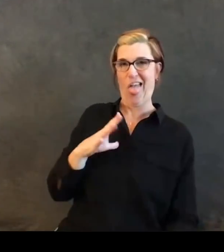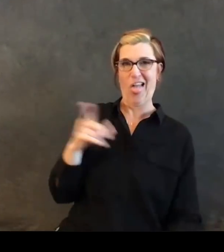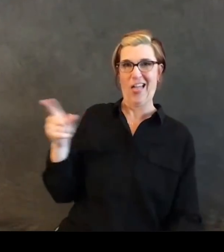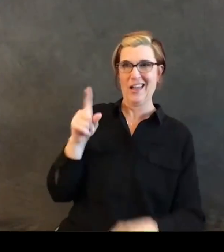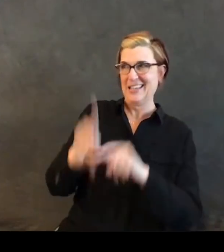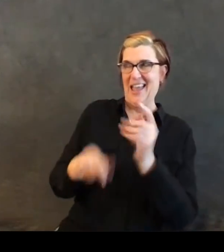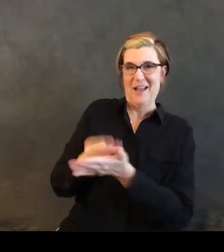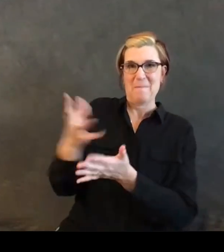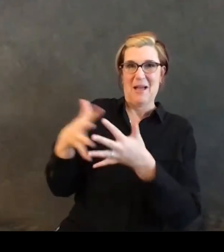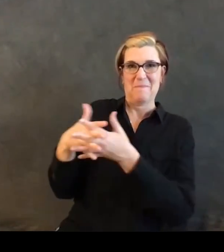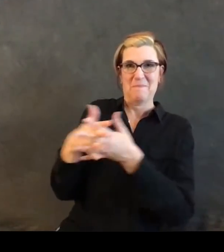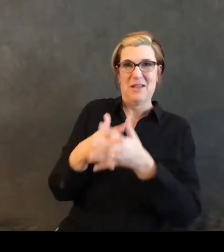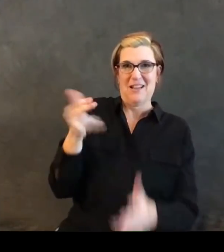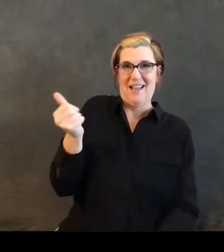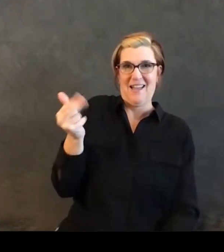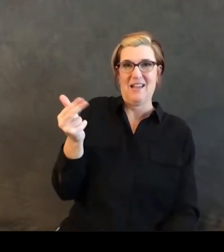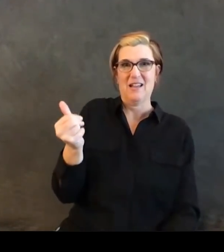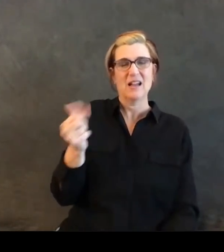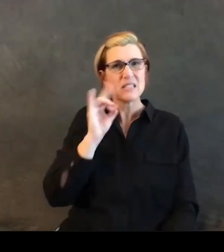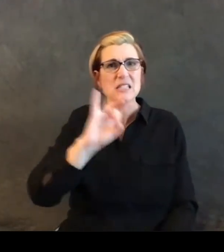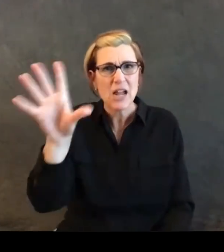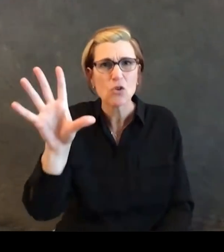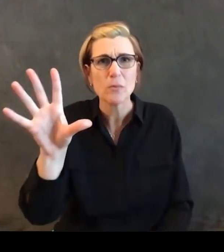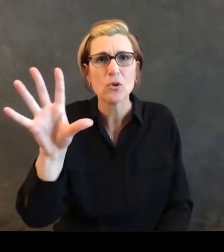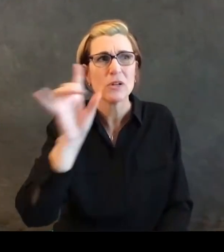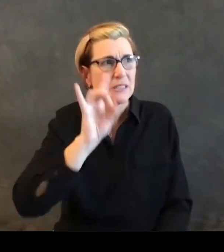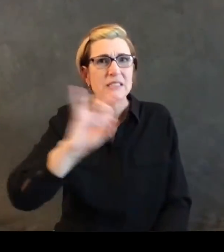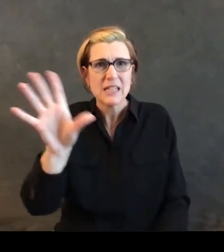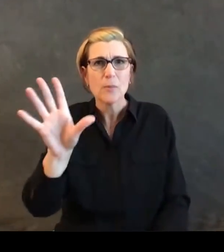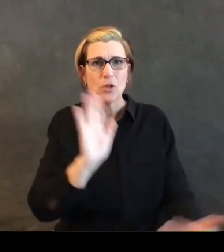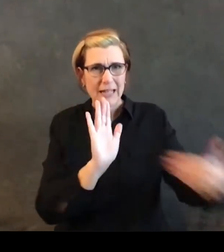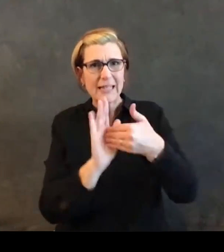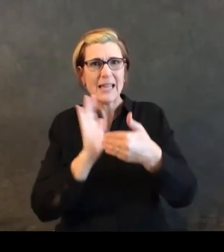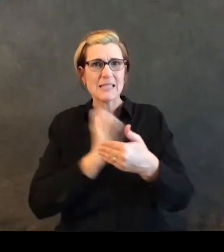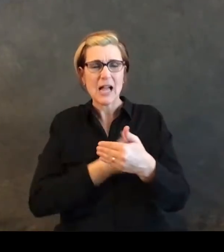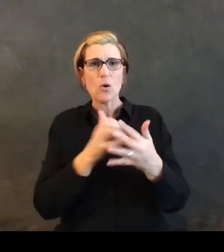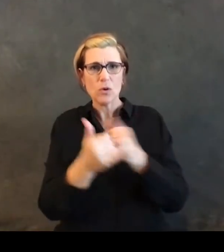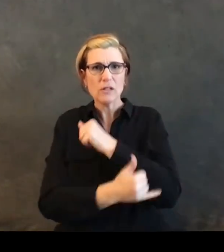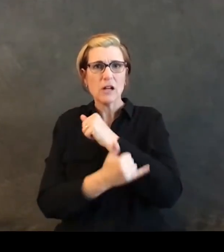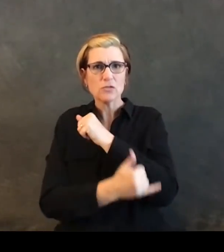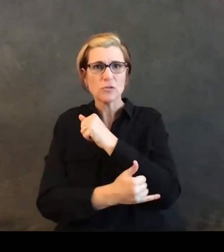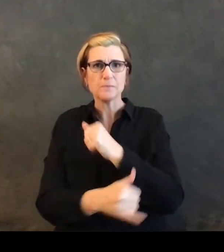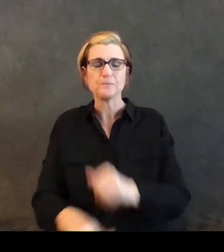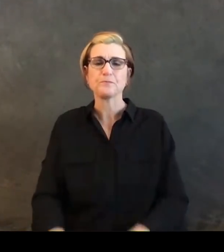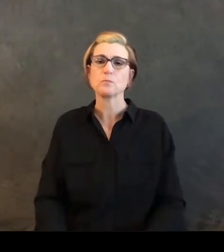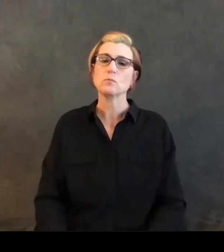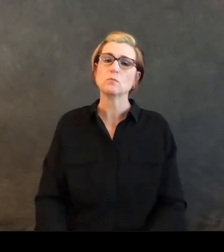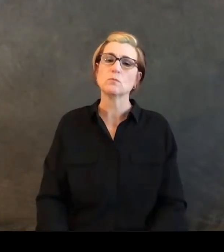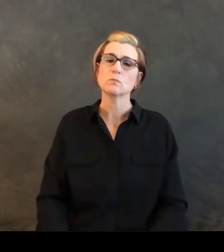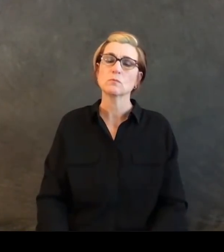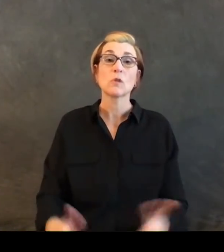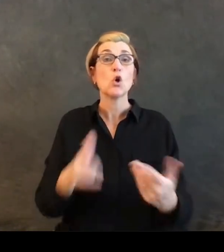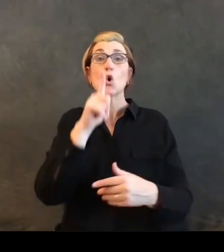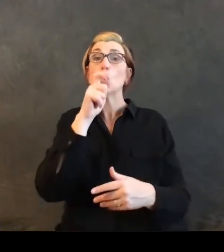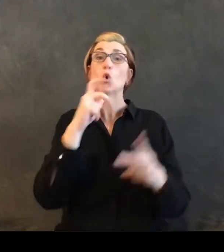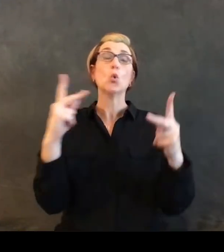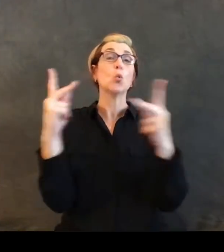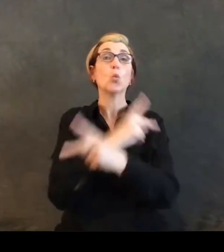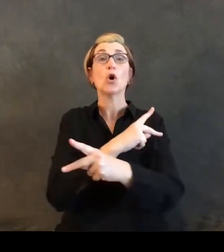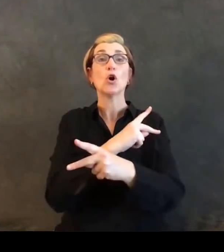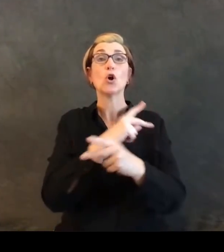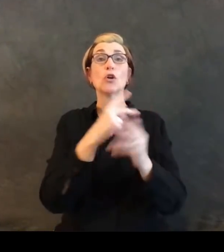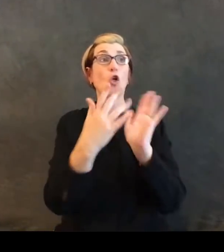very terrible thing that's happened to our country. And let me tell you, some of the people that took the biggest advantage of us are